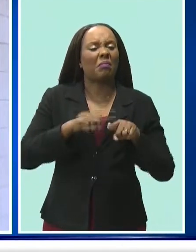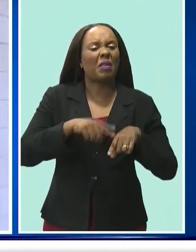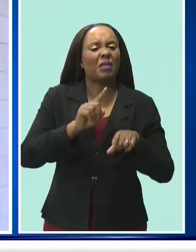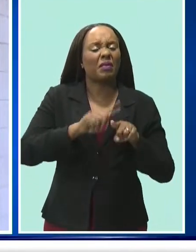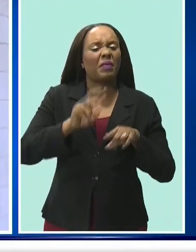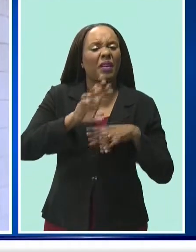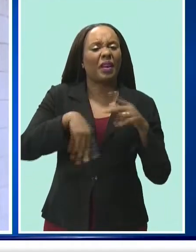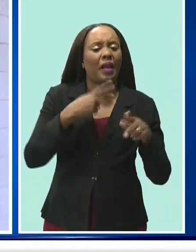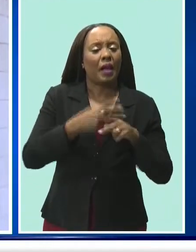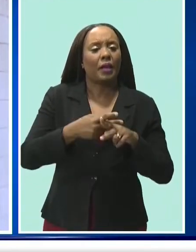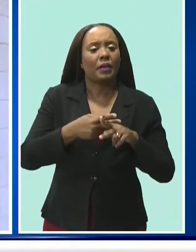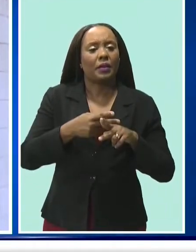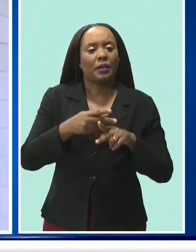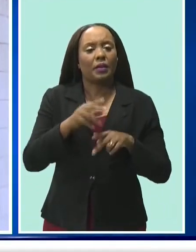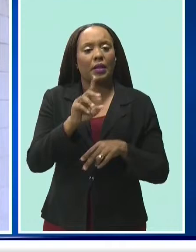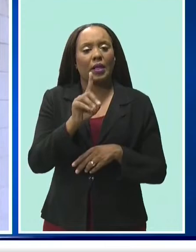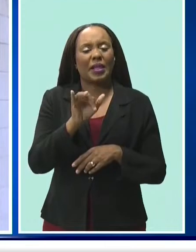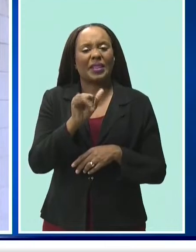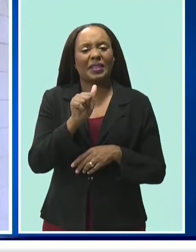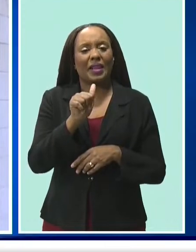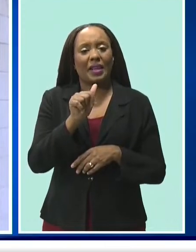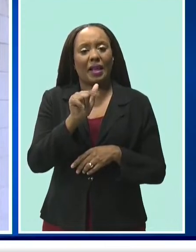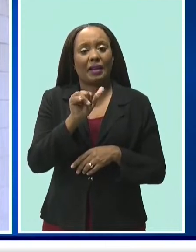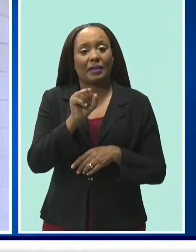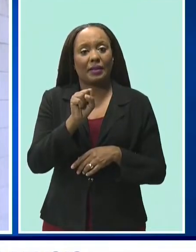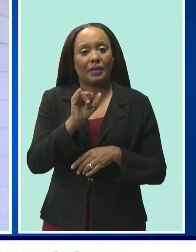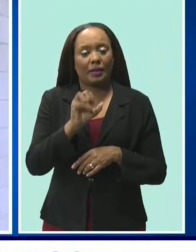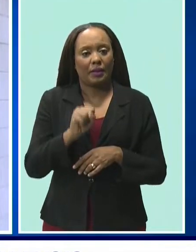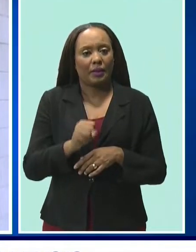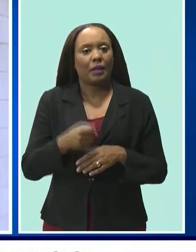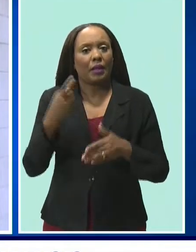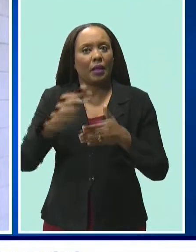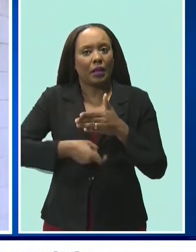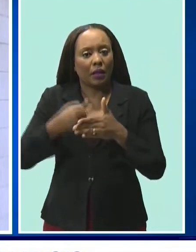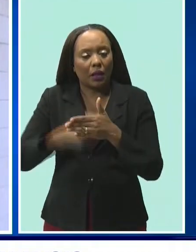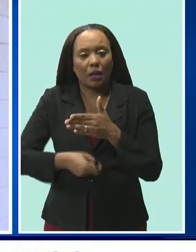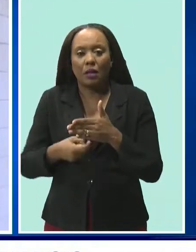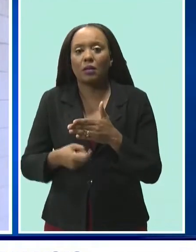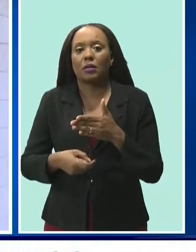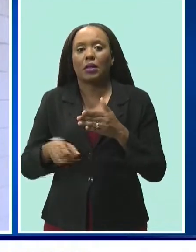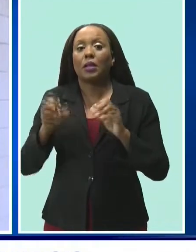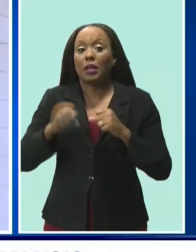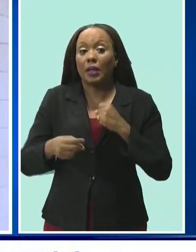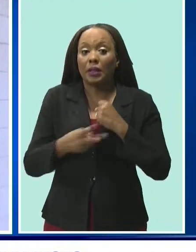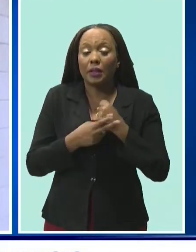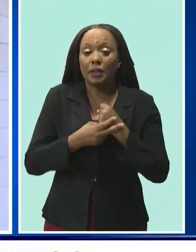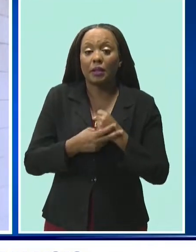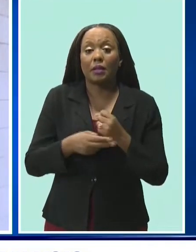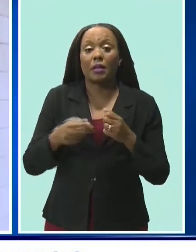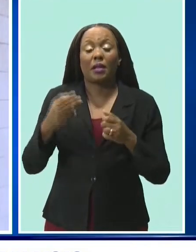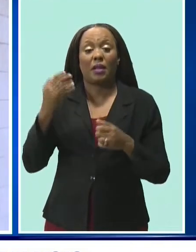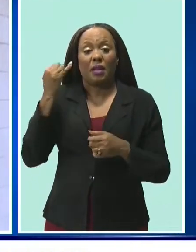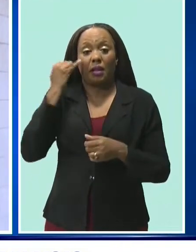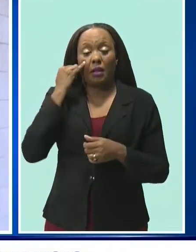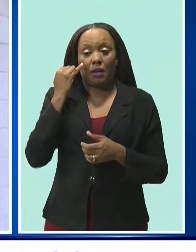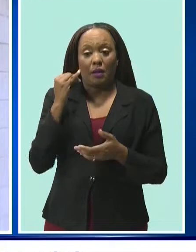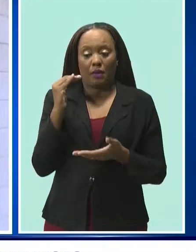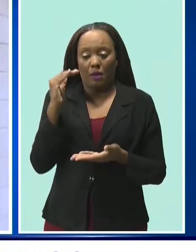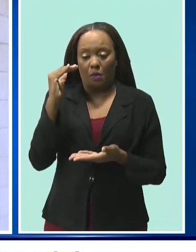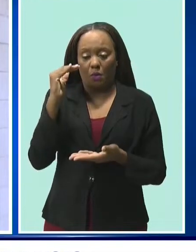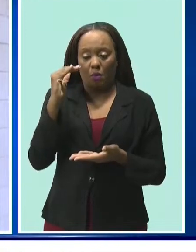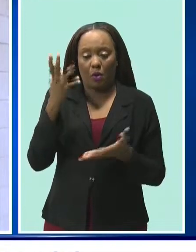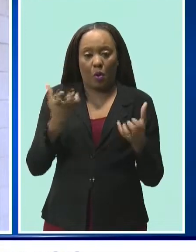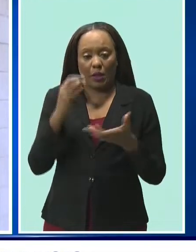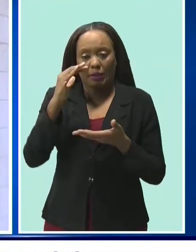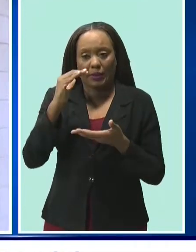you can see there's cost savings to the hospital and the country for patients to be on transplant, because we estimate the cost drops a lot, because